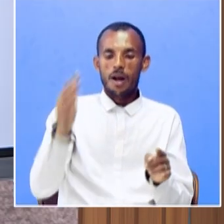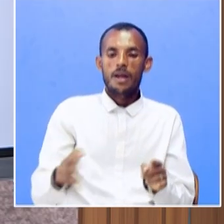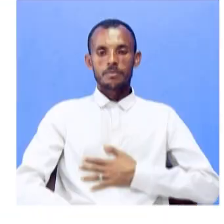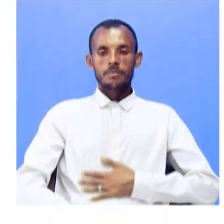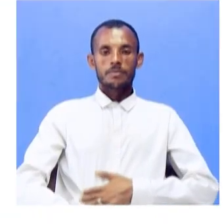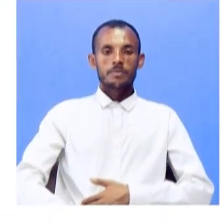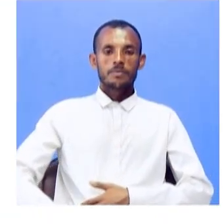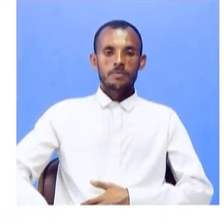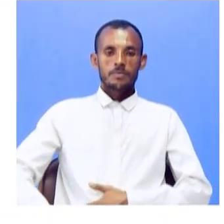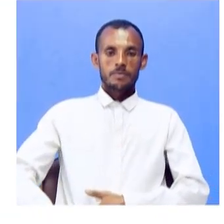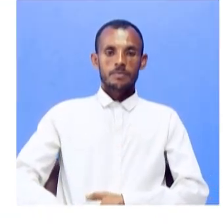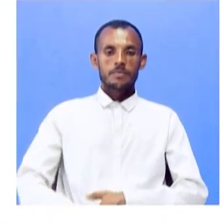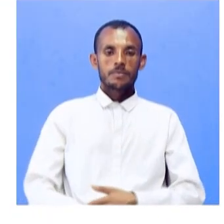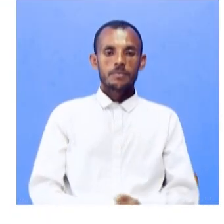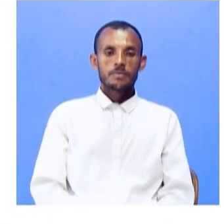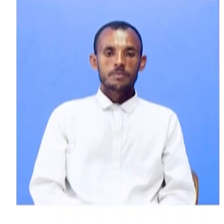by one.